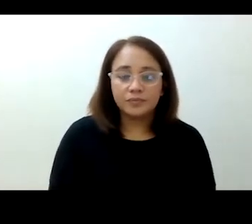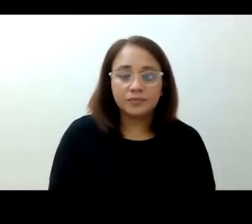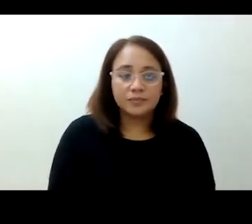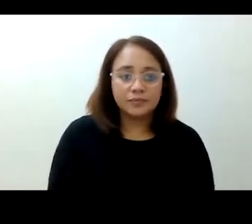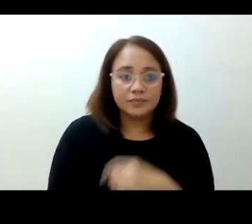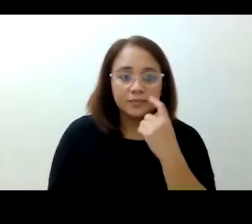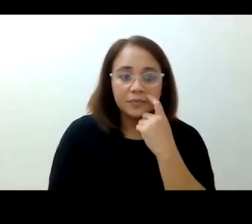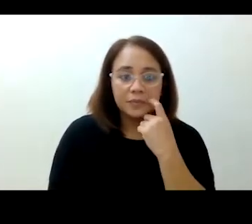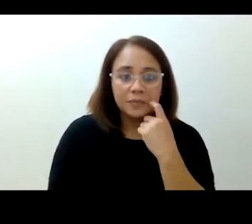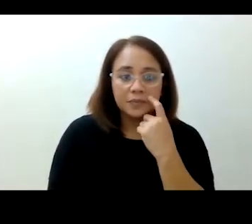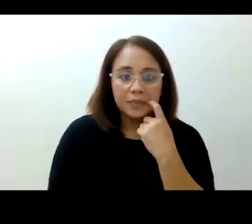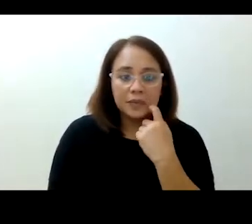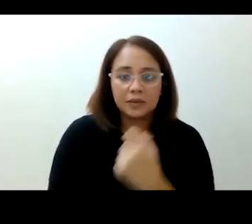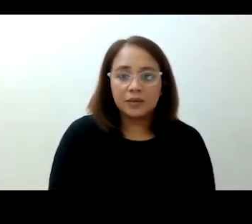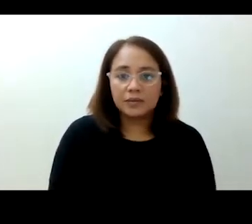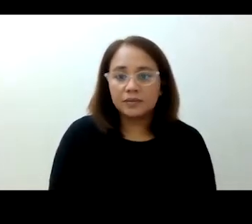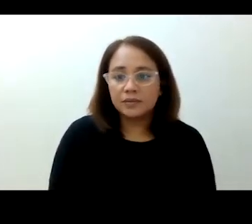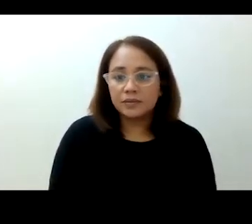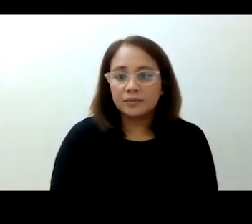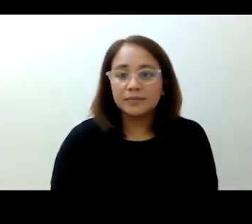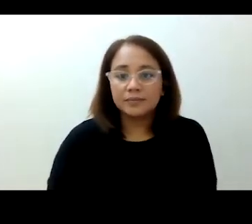I see Jasmine saying C.